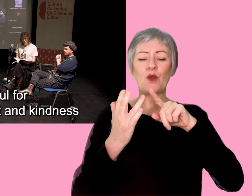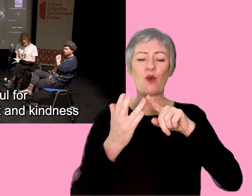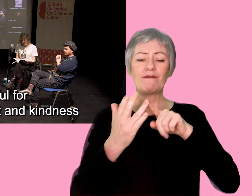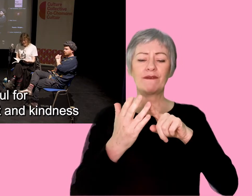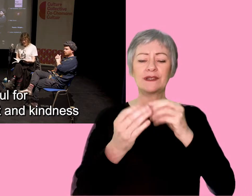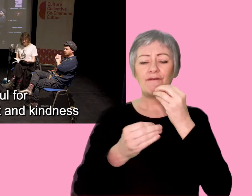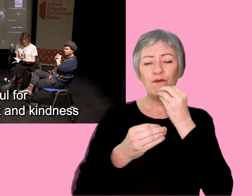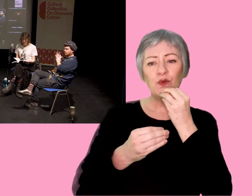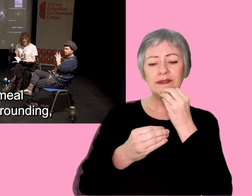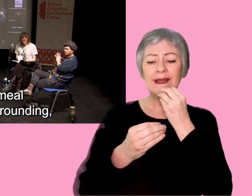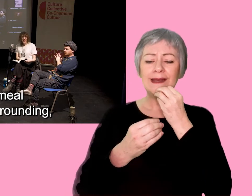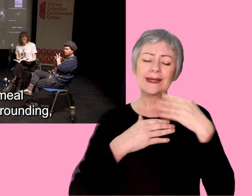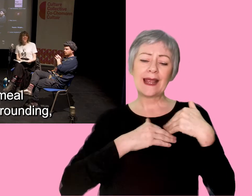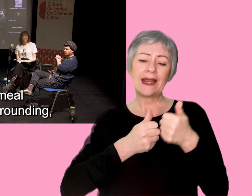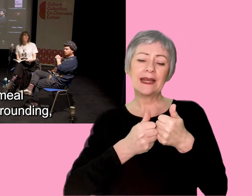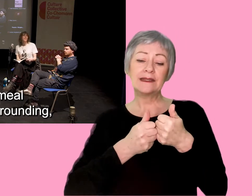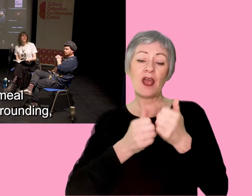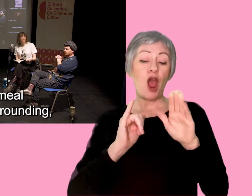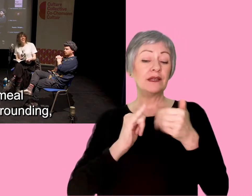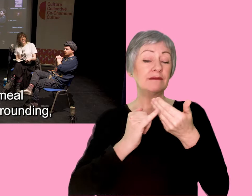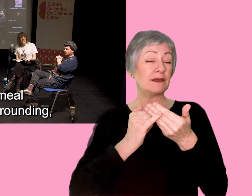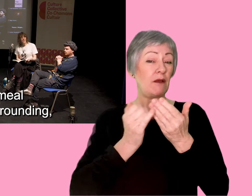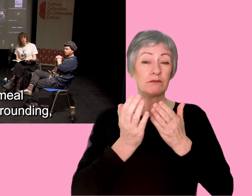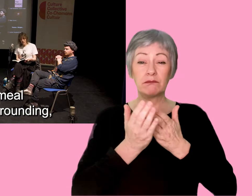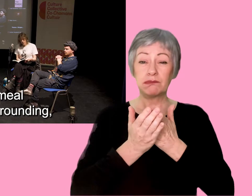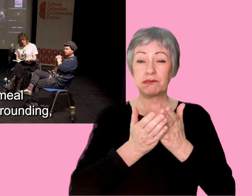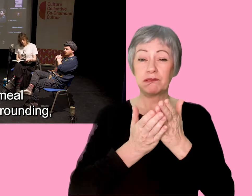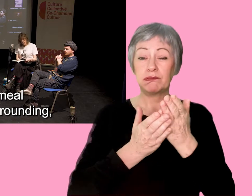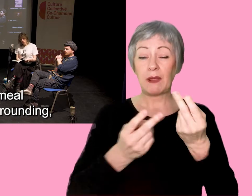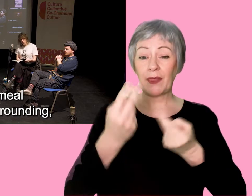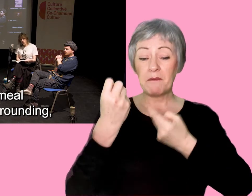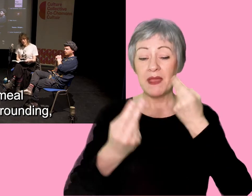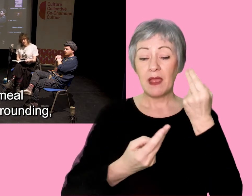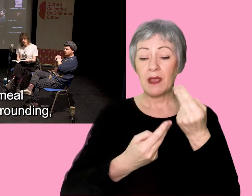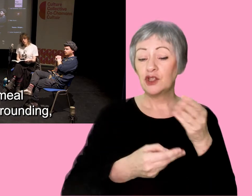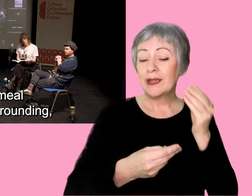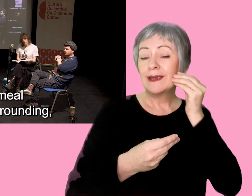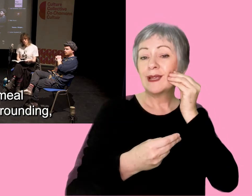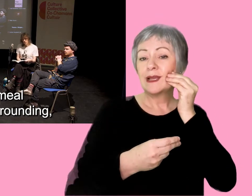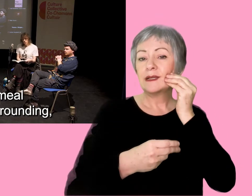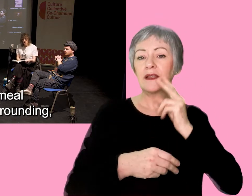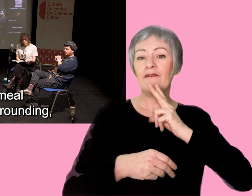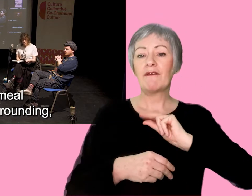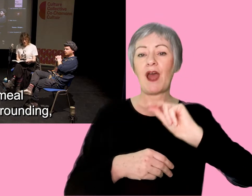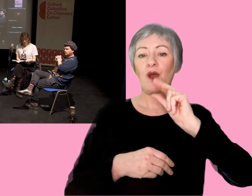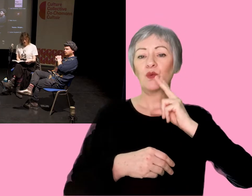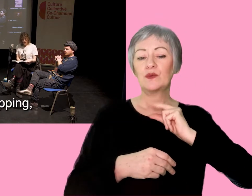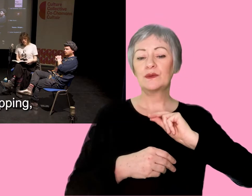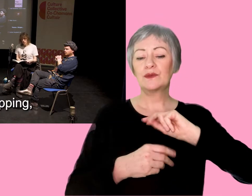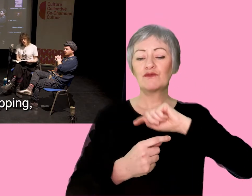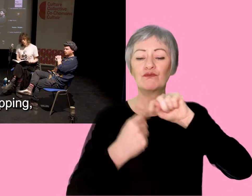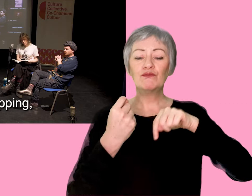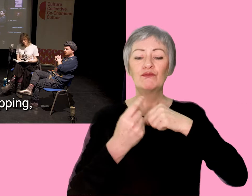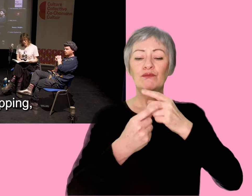in kindness, until fair into the meal she hears their vowels rounding,